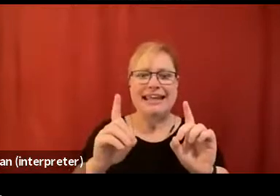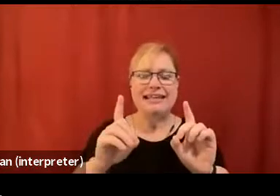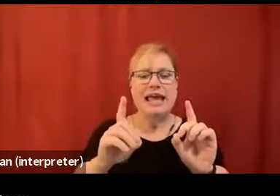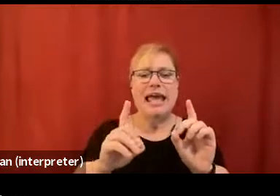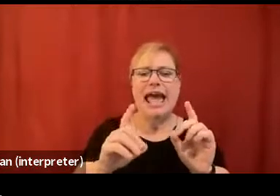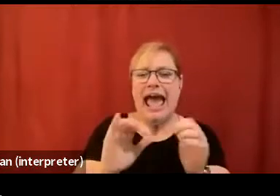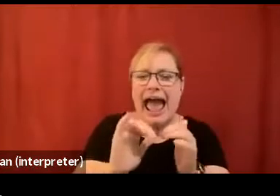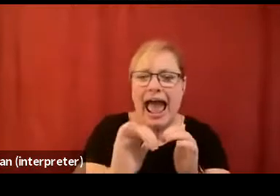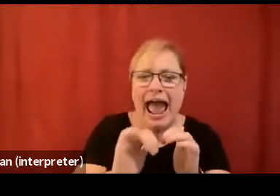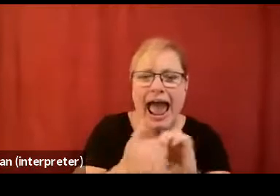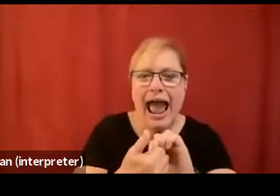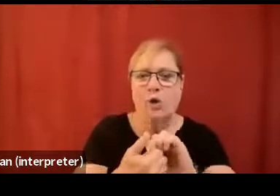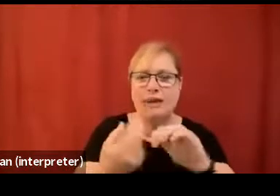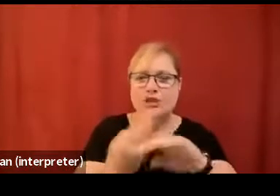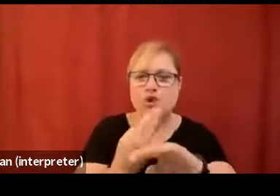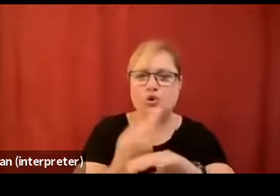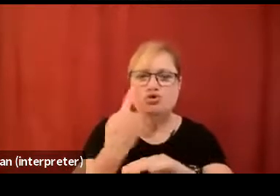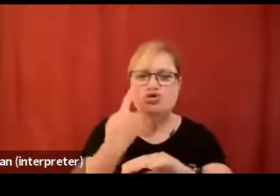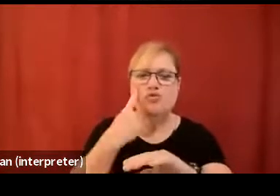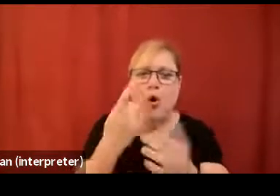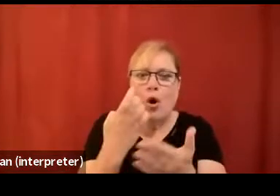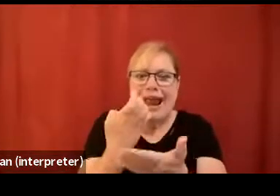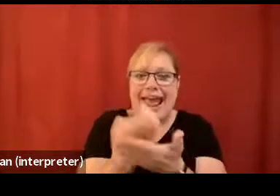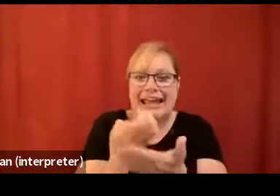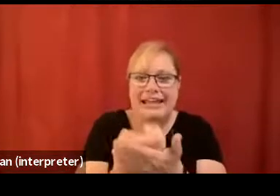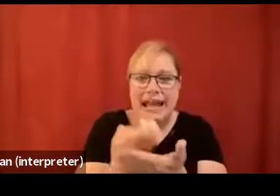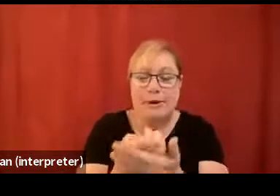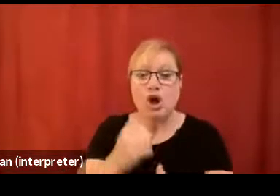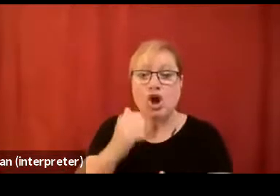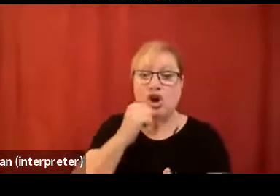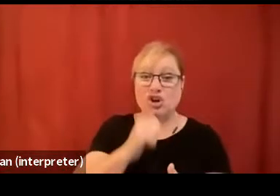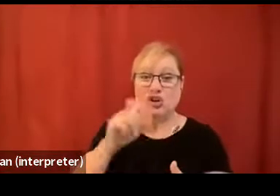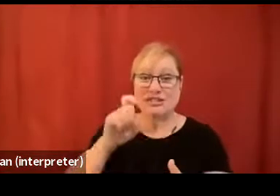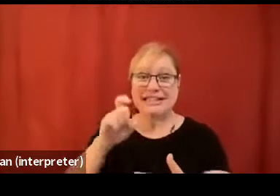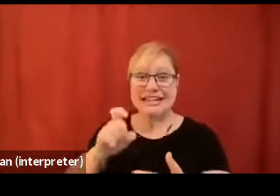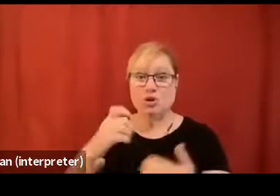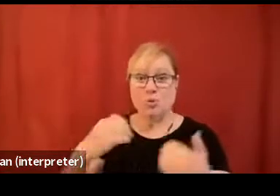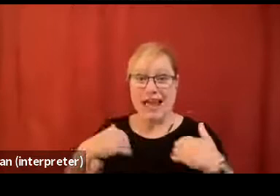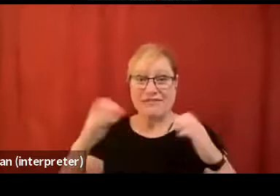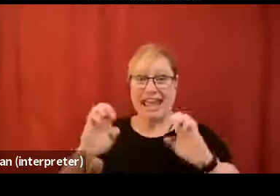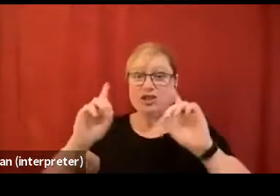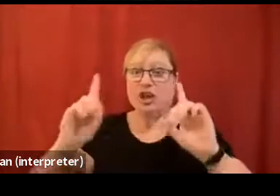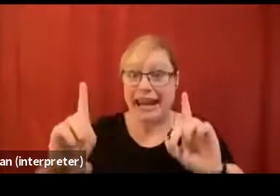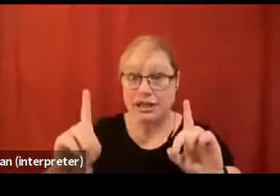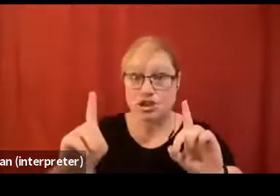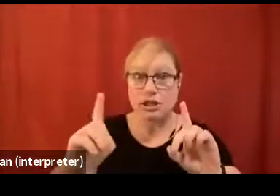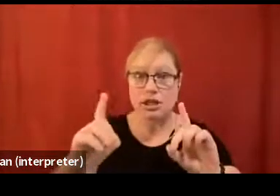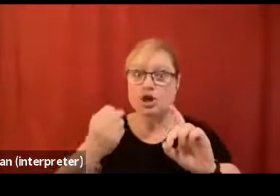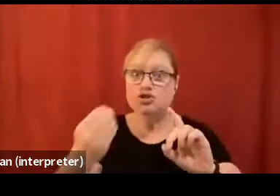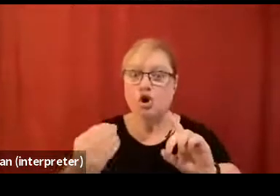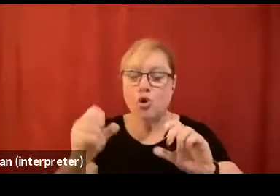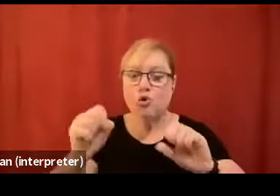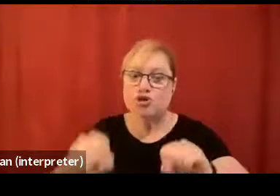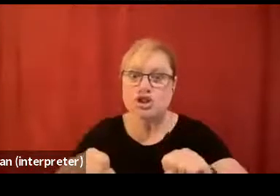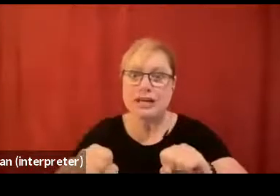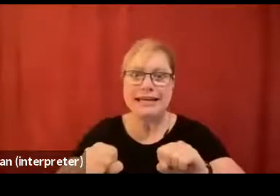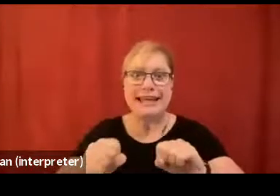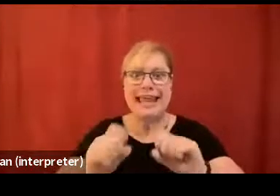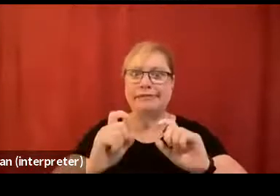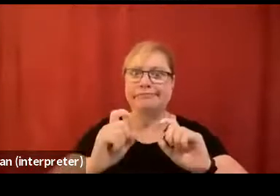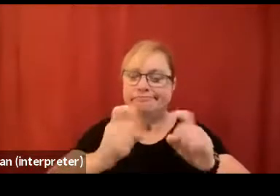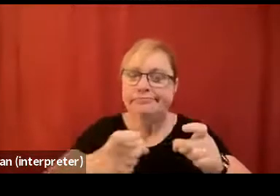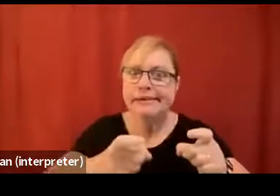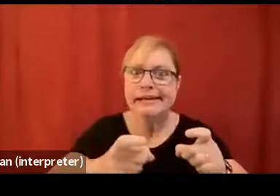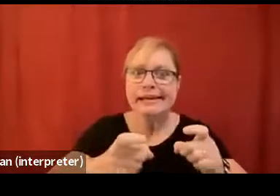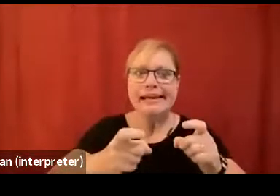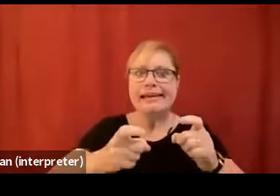right? When we say girls need to be educated so that they can contribute to the economy. And I think you just made that really important point of saying that girls need to be educated because